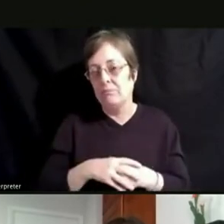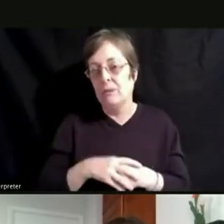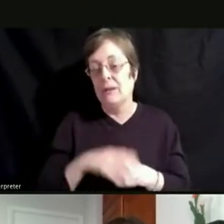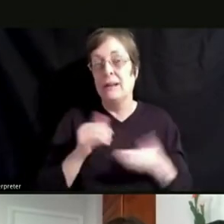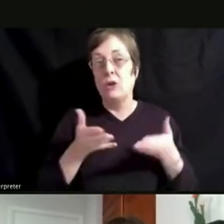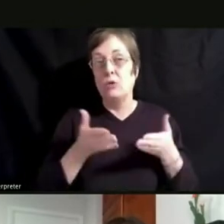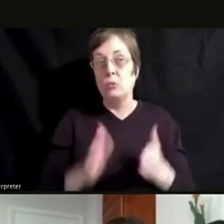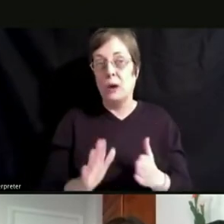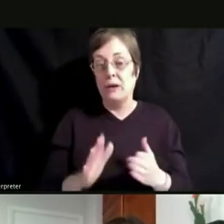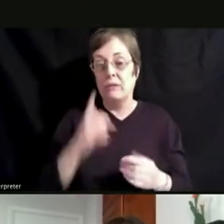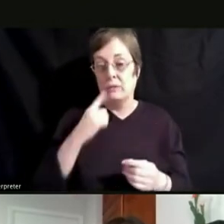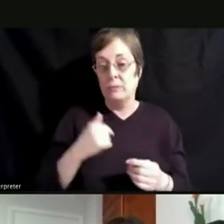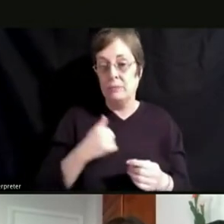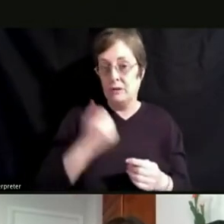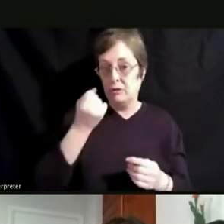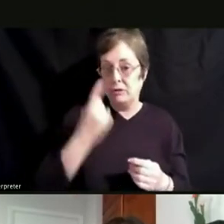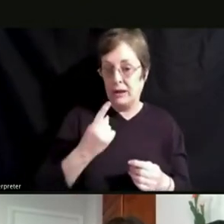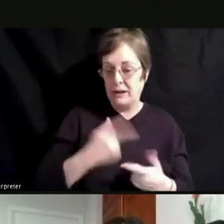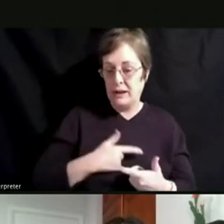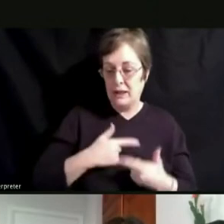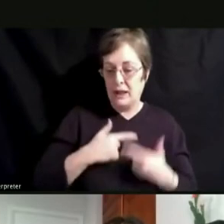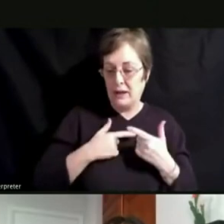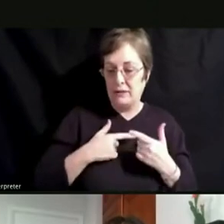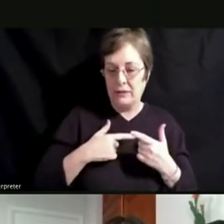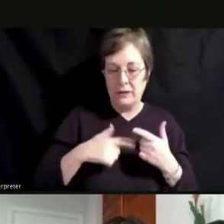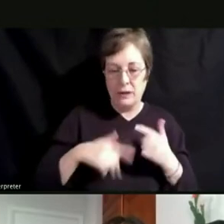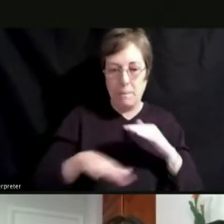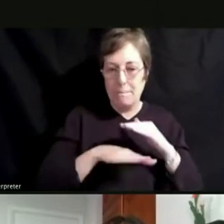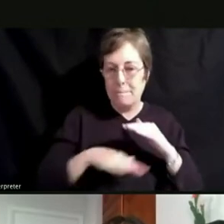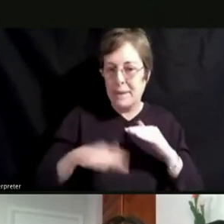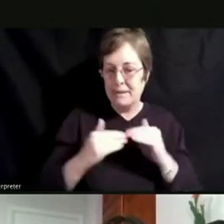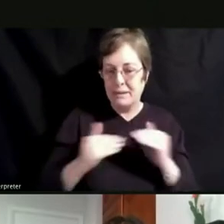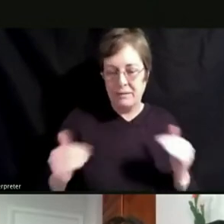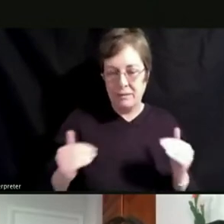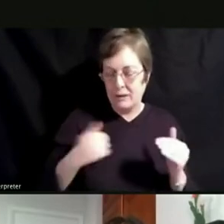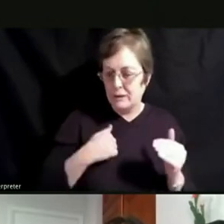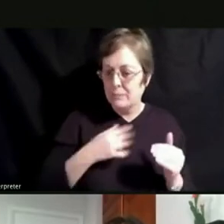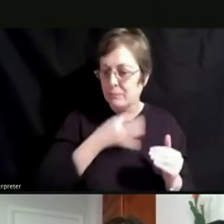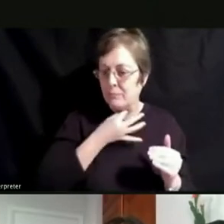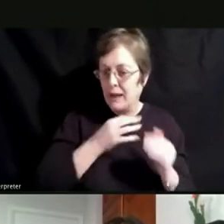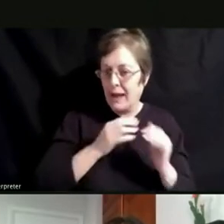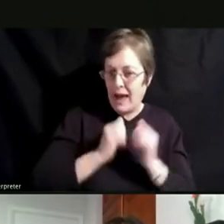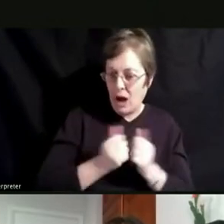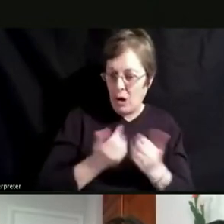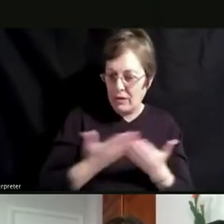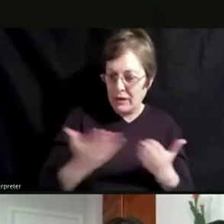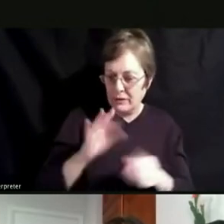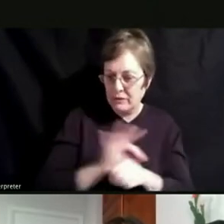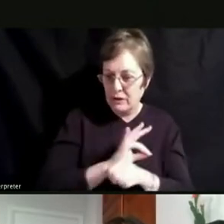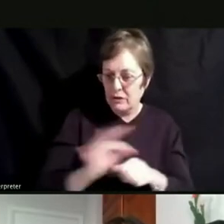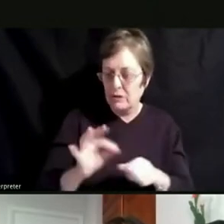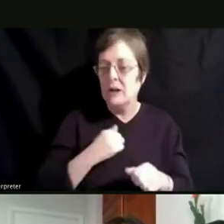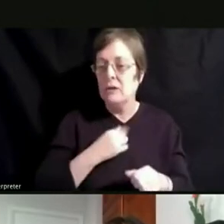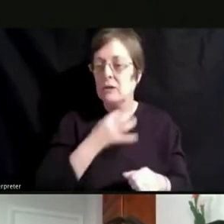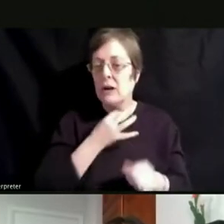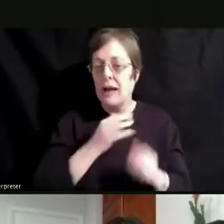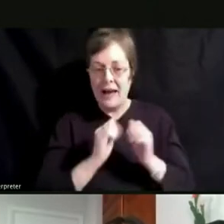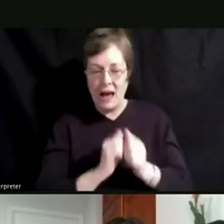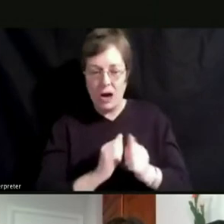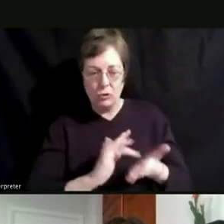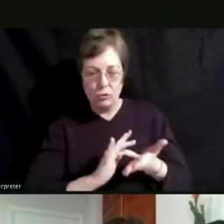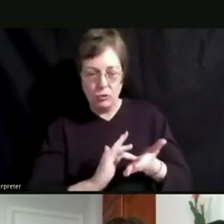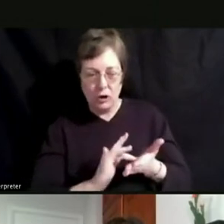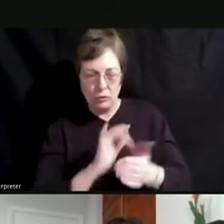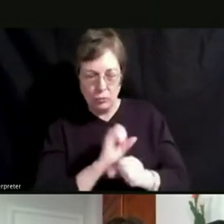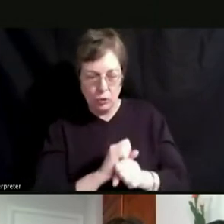for me to really understand life at the ground level. So I really wanted to know how things work. I even thought about how did drugs work? How could you